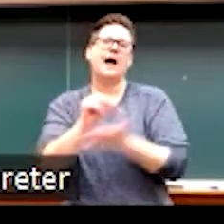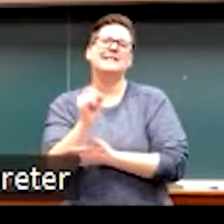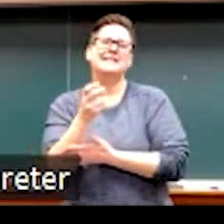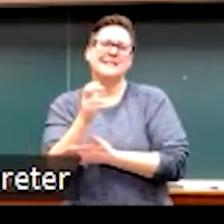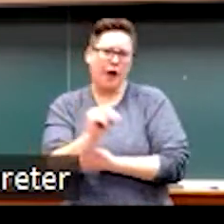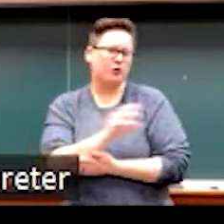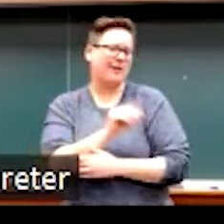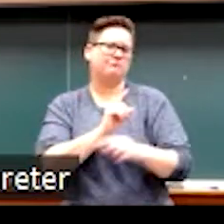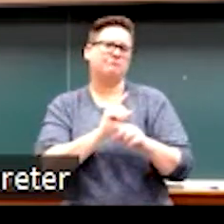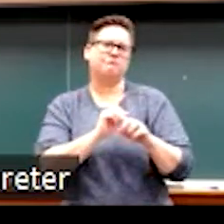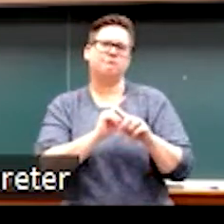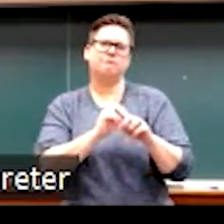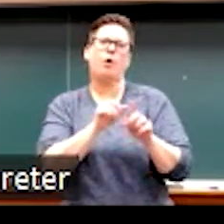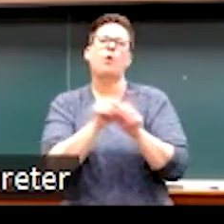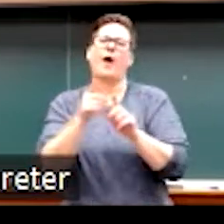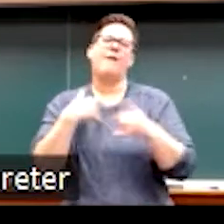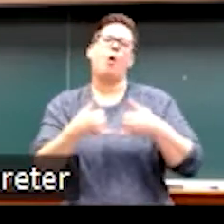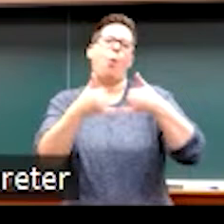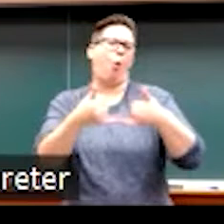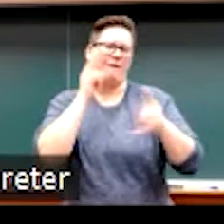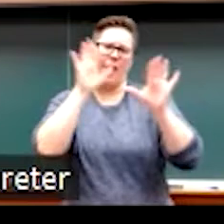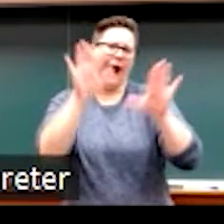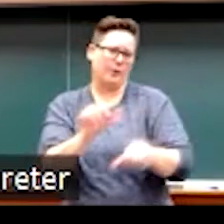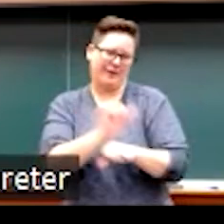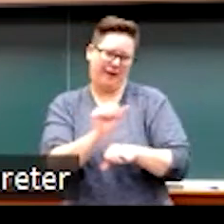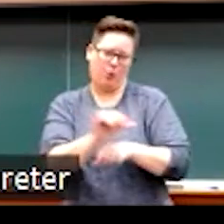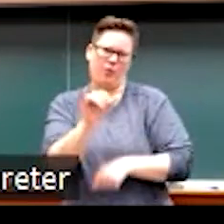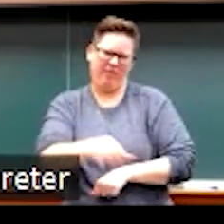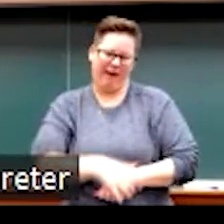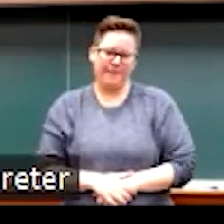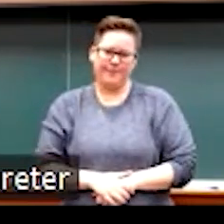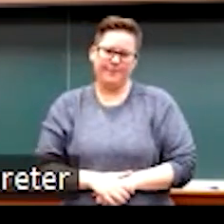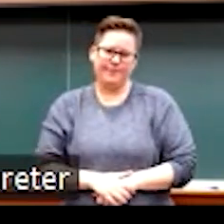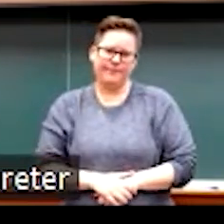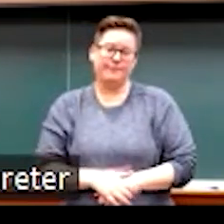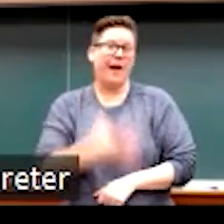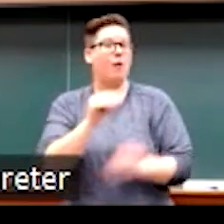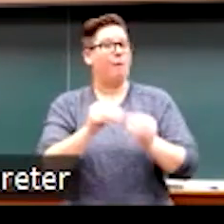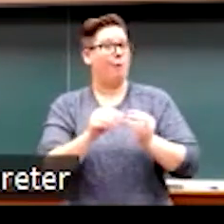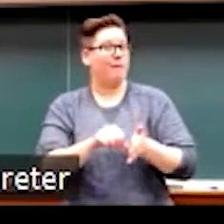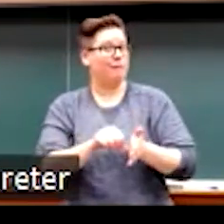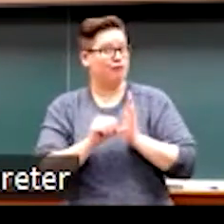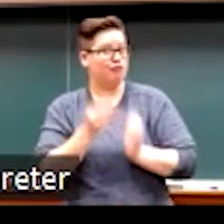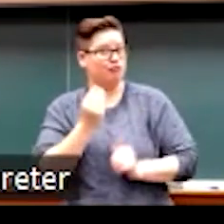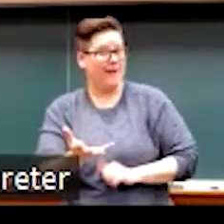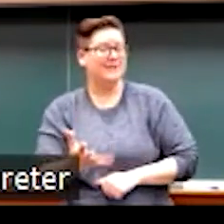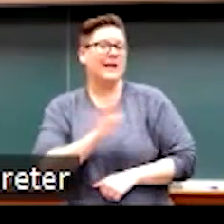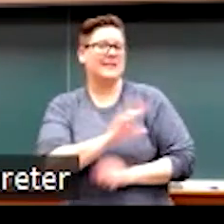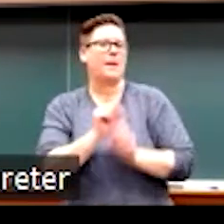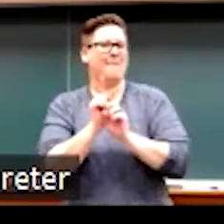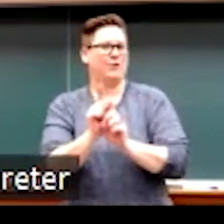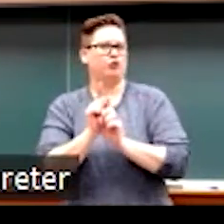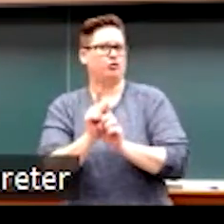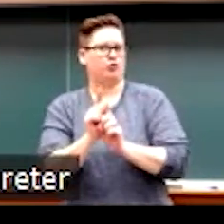and several editorial boards for his outstanding work. And even more impressive, by the way, is his